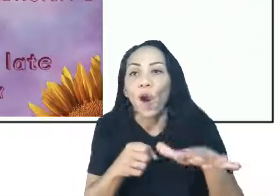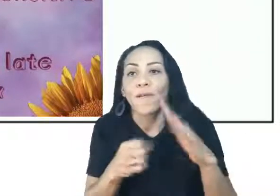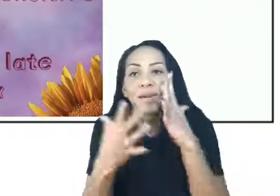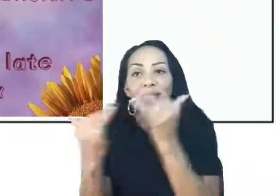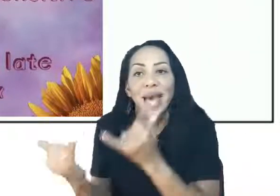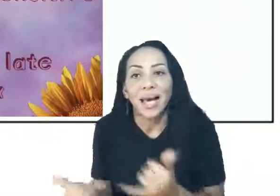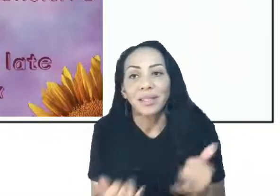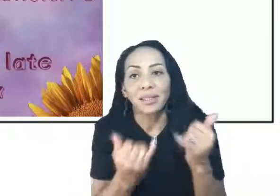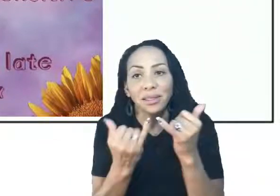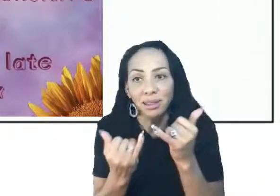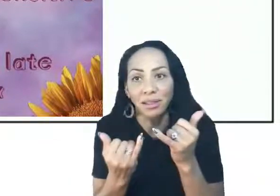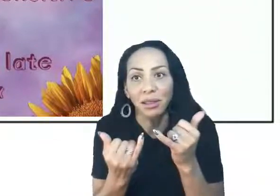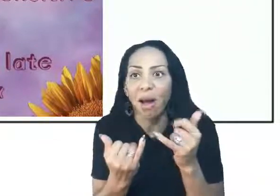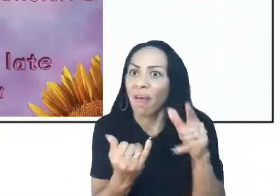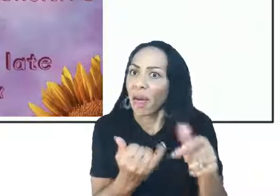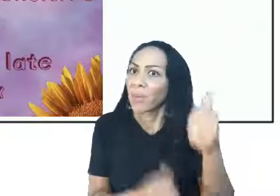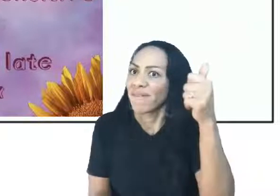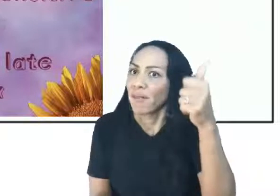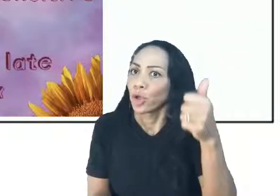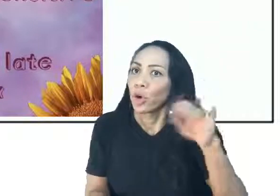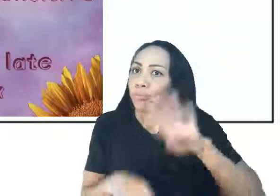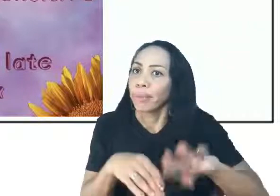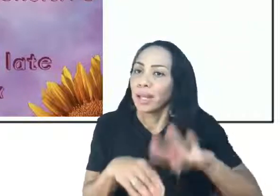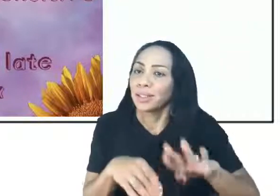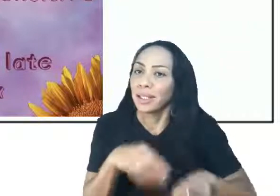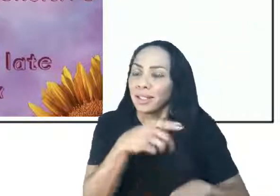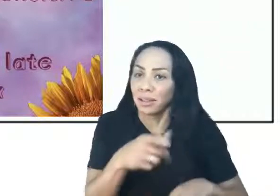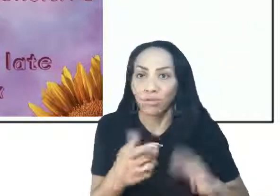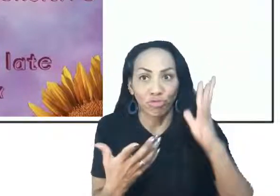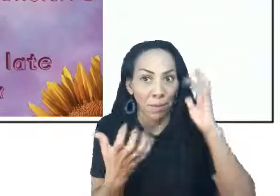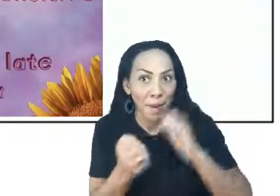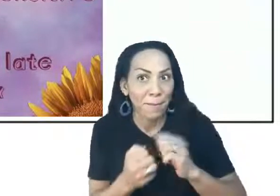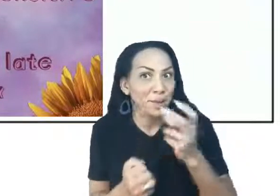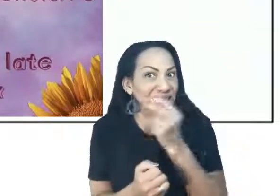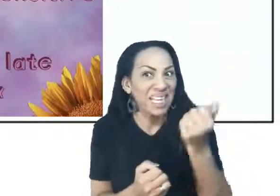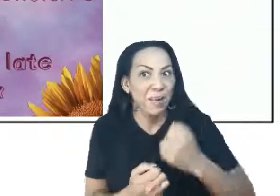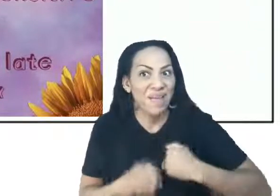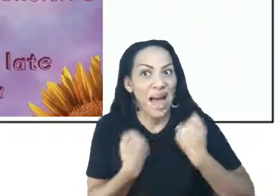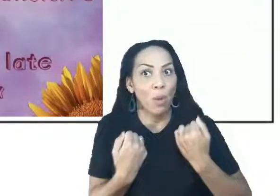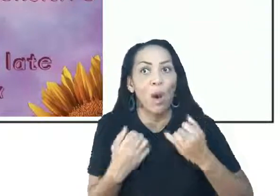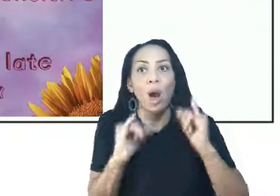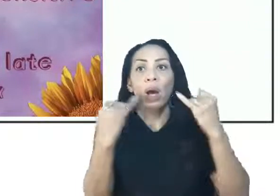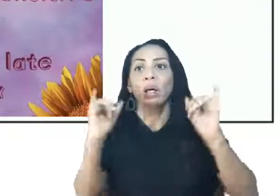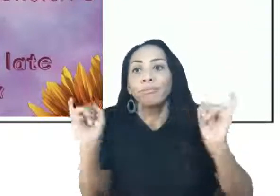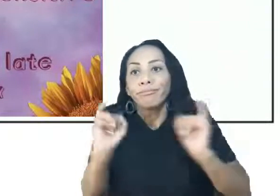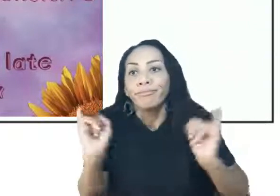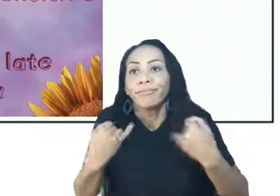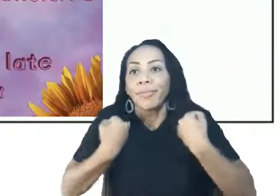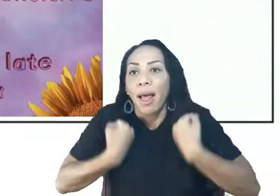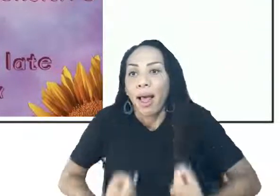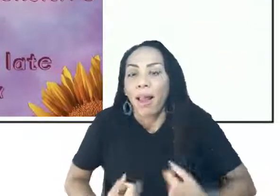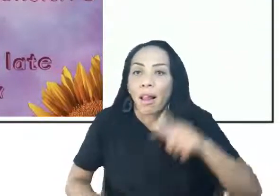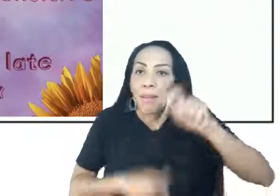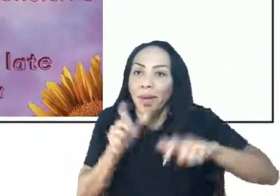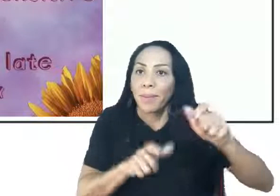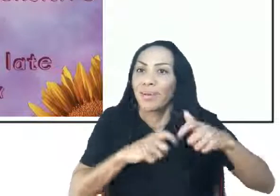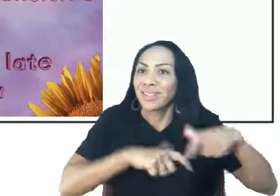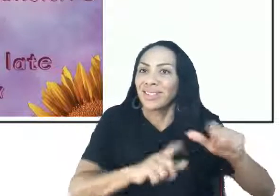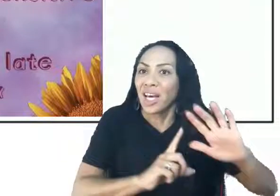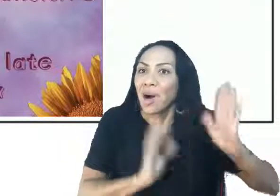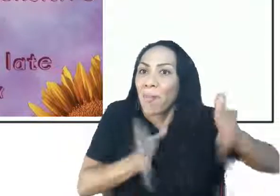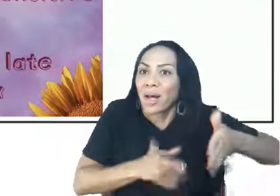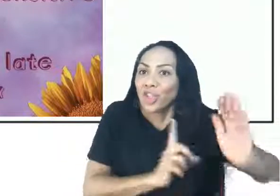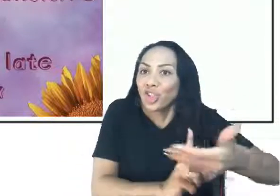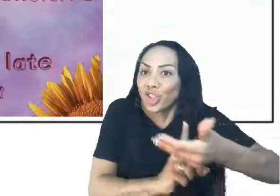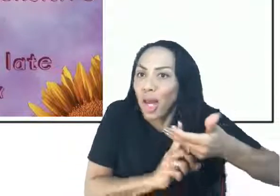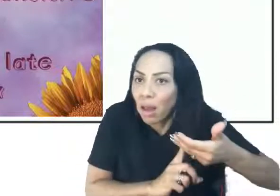shielding, and actually for our community events, it's not that big a deal to ask for it. So going forward, we'll always ask people to do